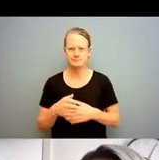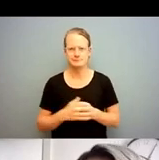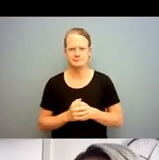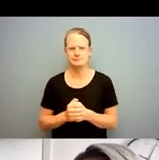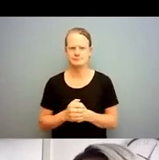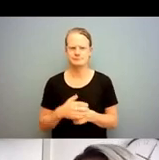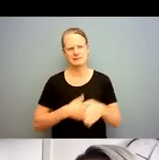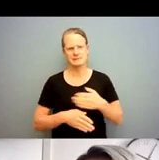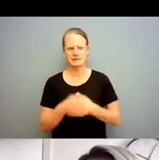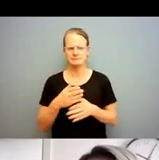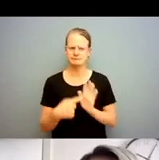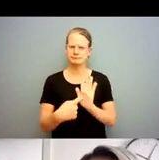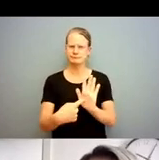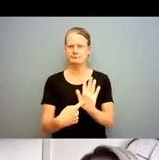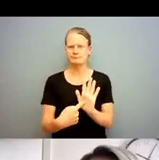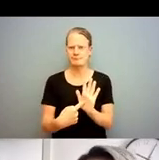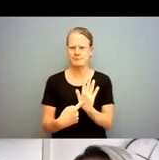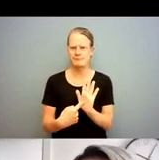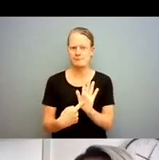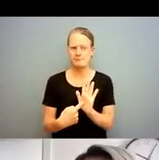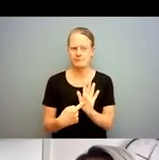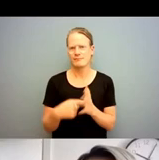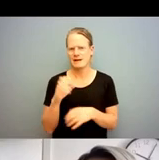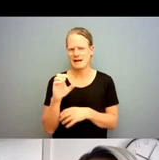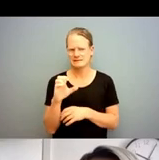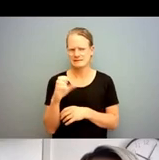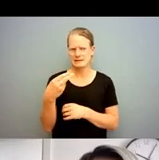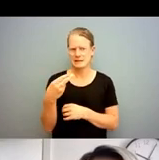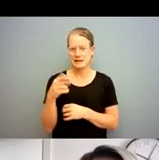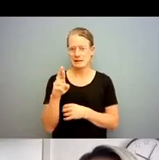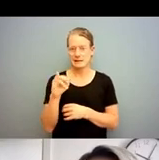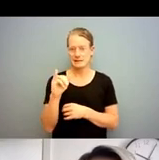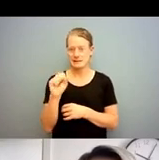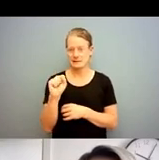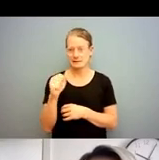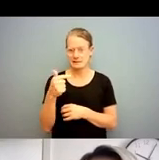this year, and we haven't got a new one yet. And